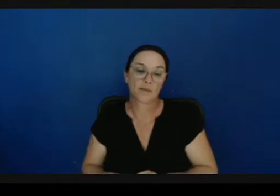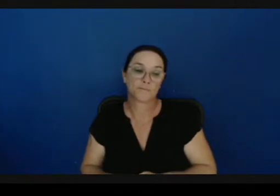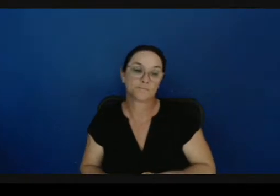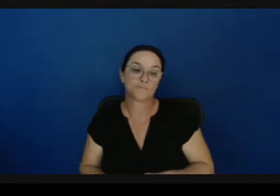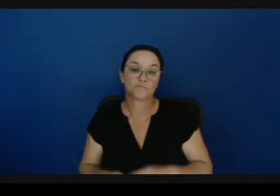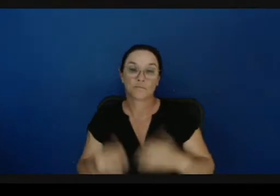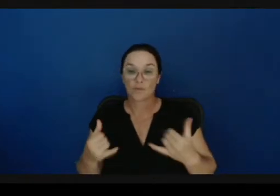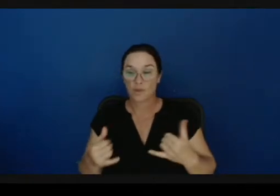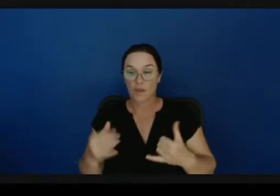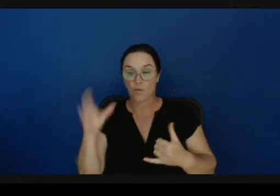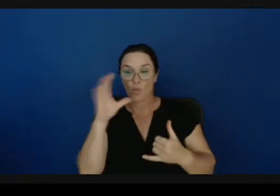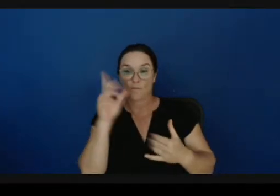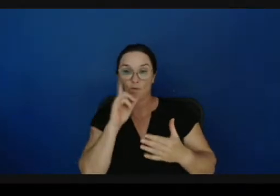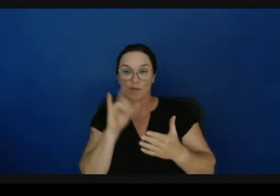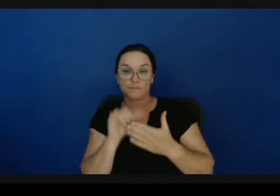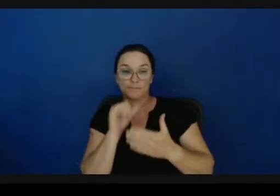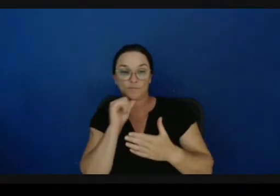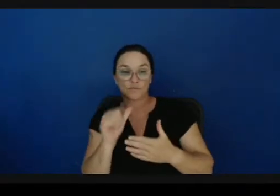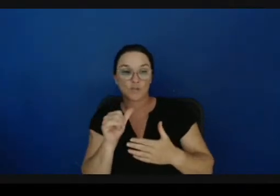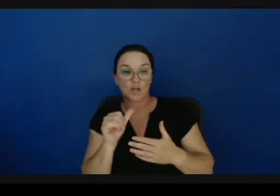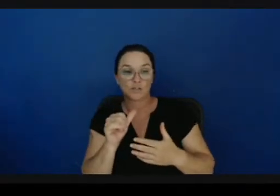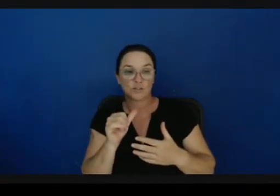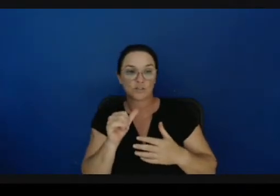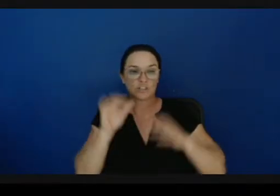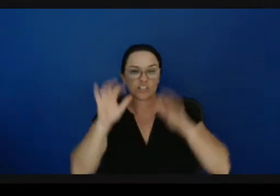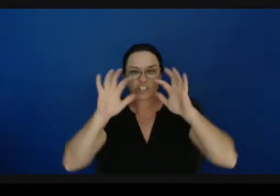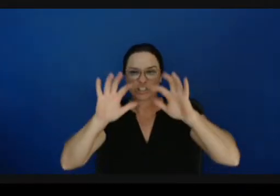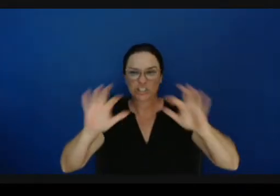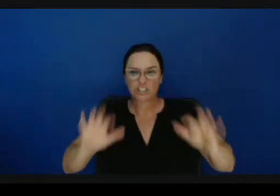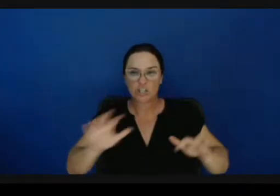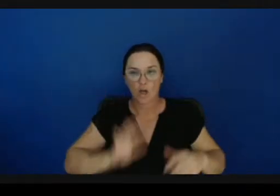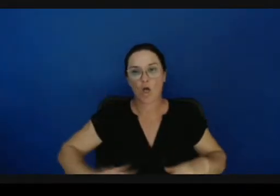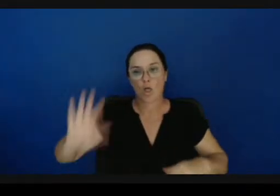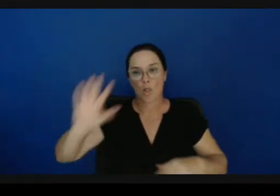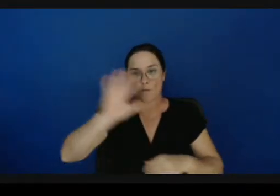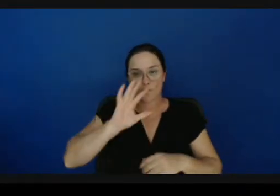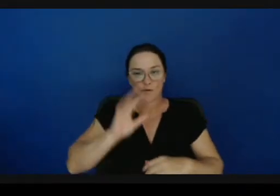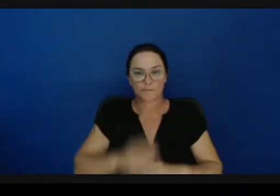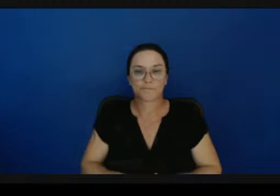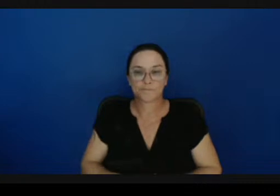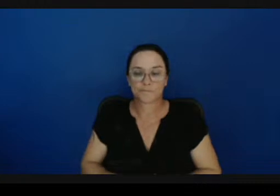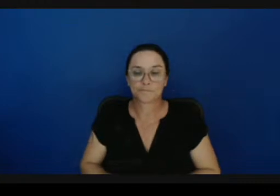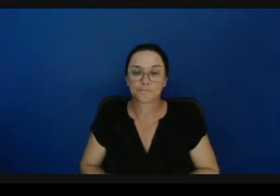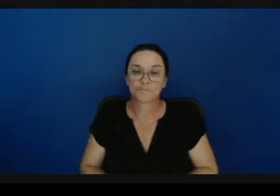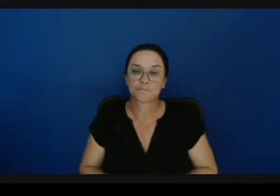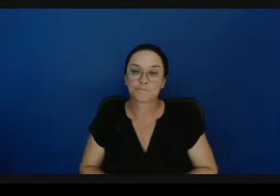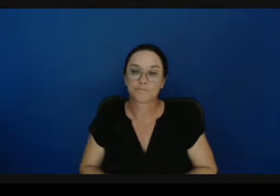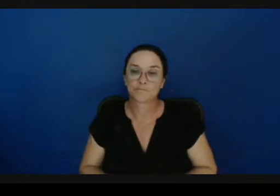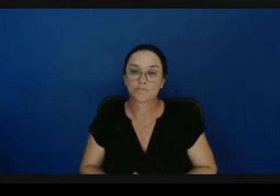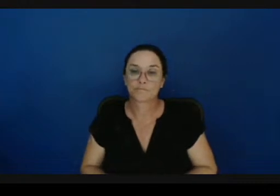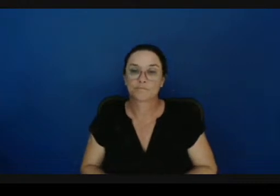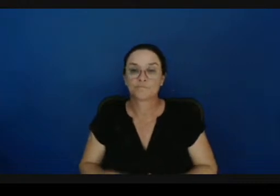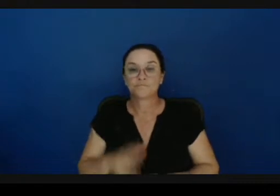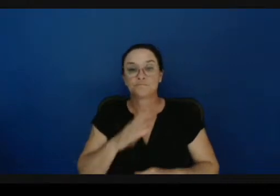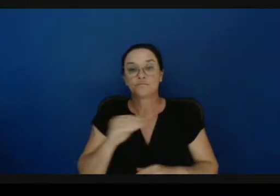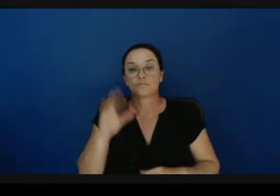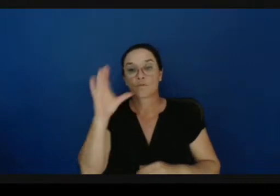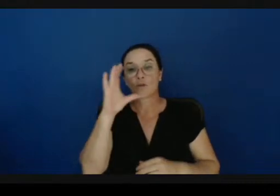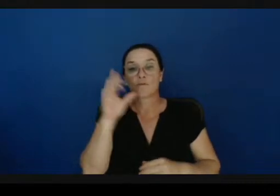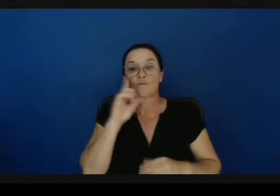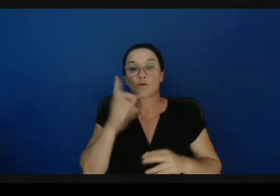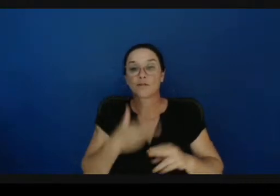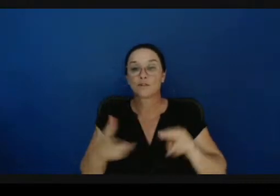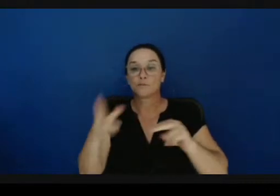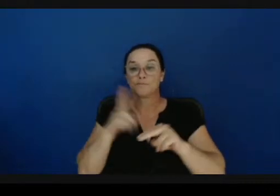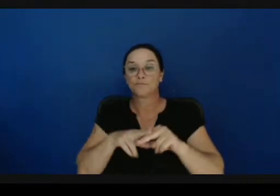just it going all nuts everywhere all at once, right? Maybe it's more subtle than that, perhaps. And then we're also looking for increasing rates